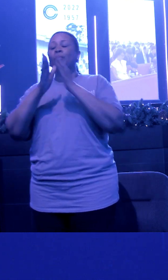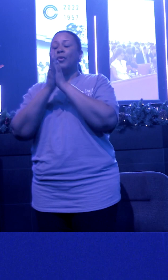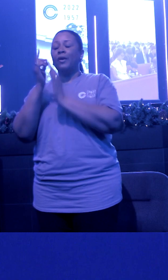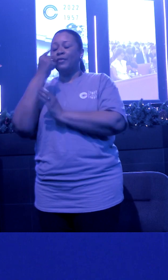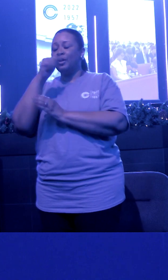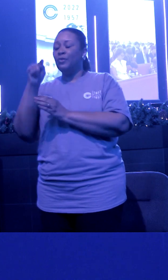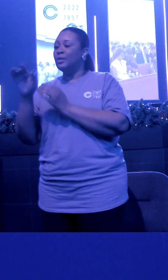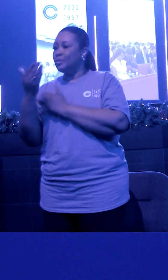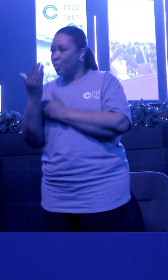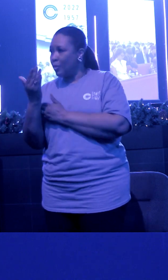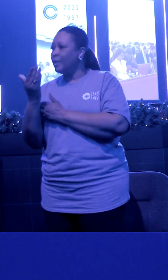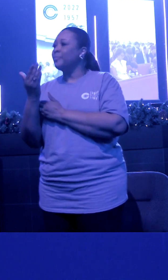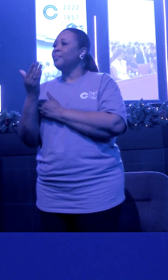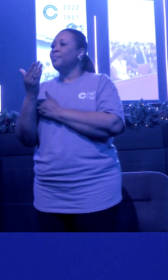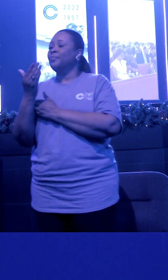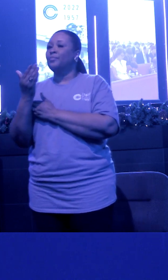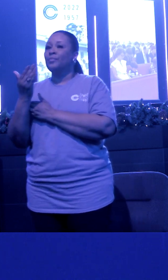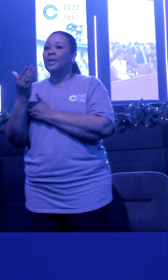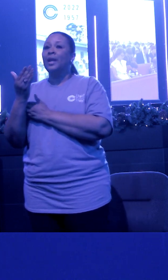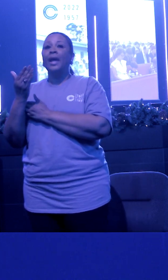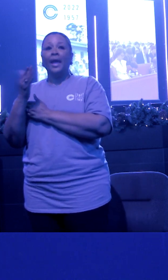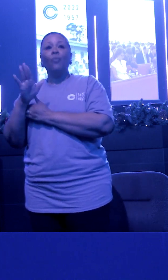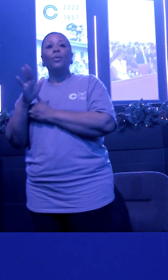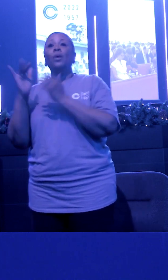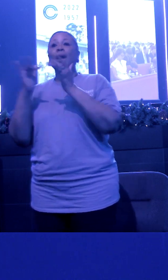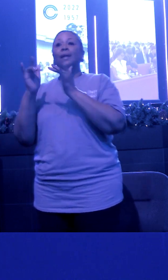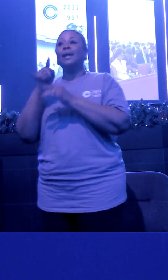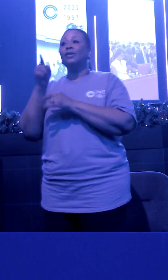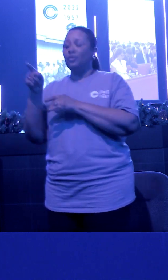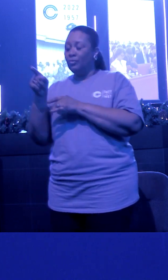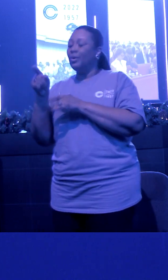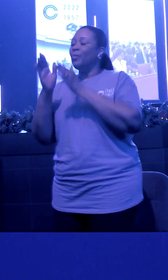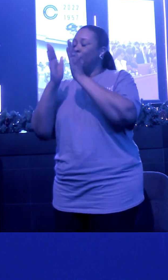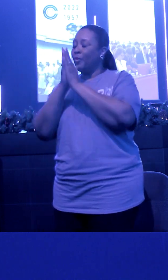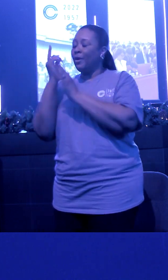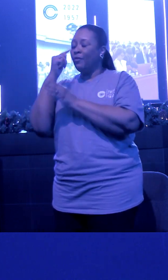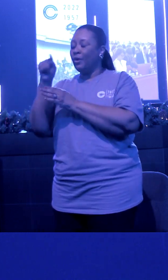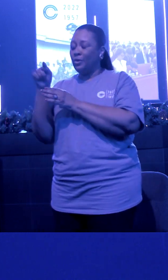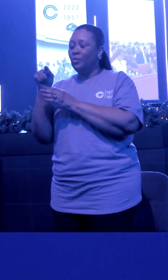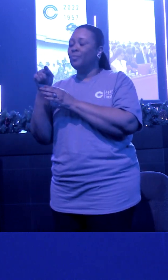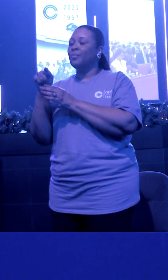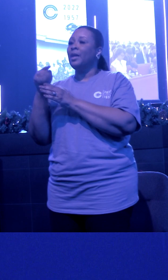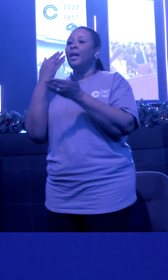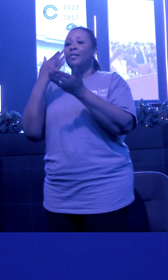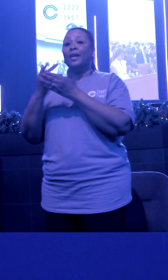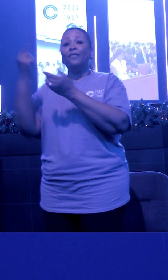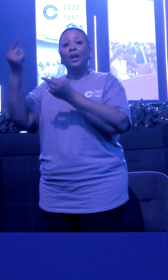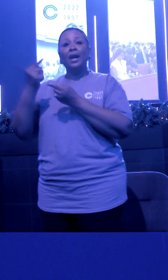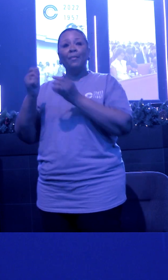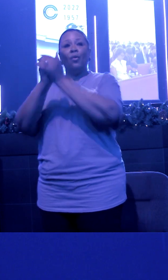watching online, text the word prayer to this number, and we will be in touch. Thanks